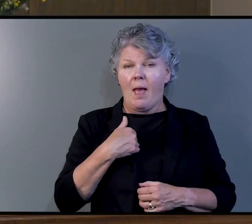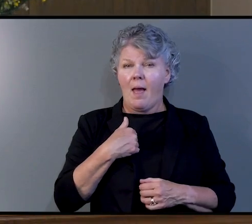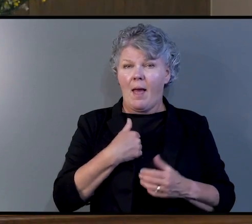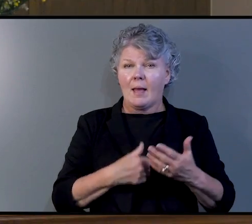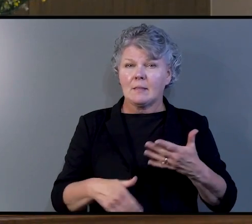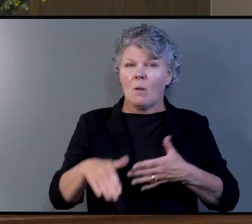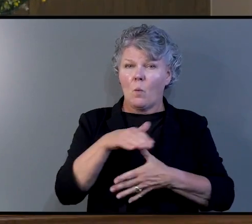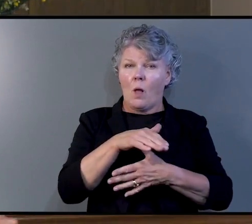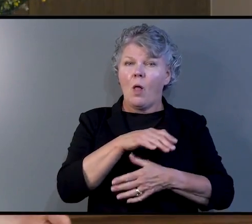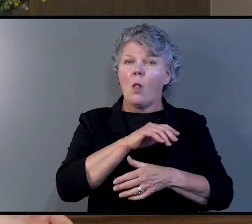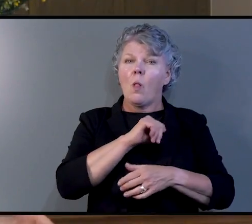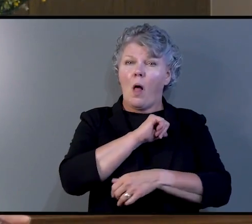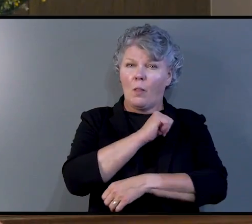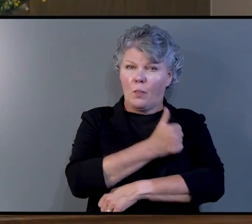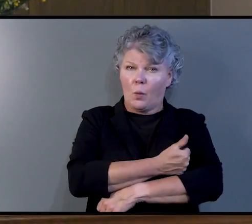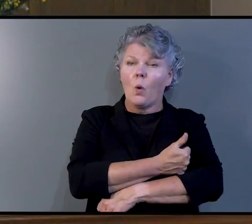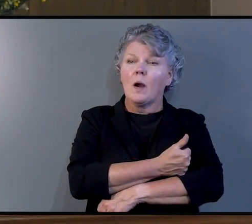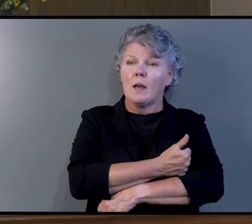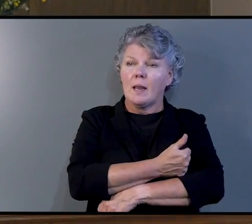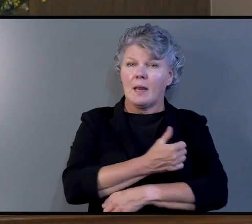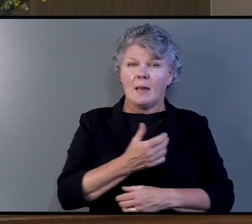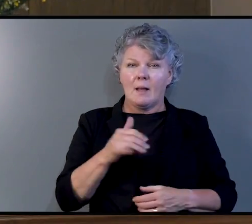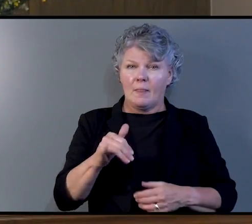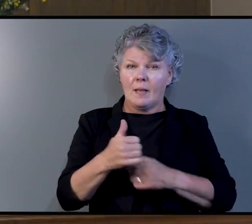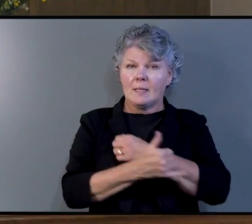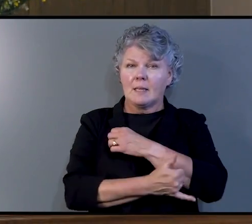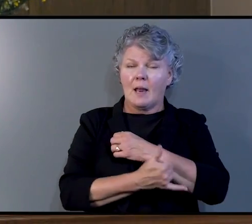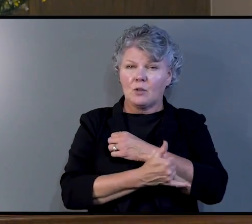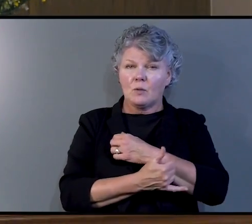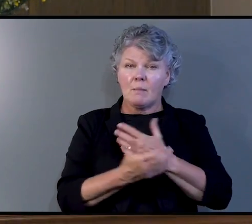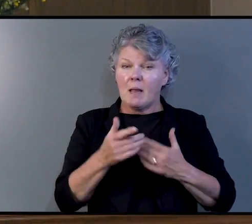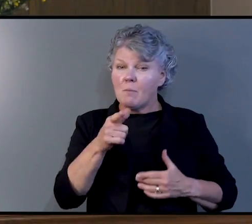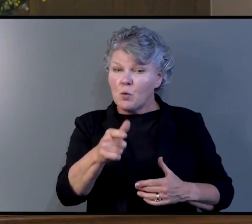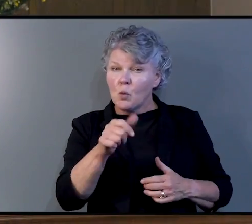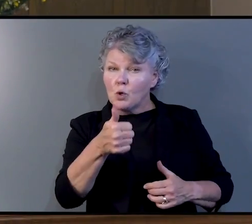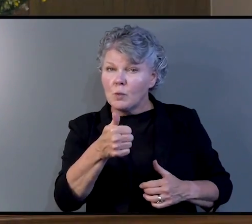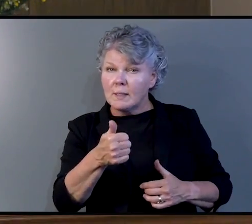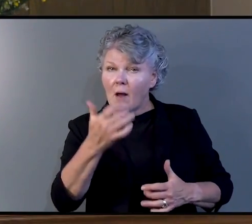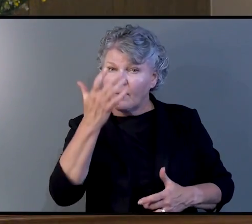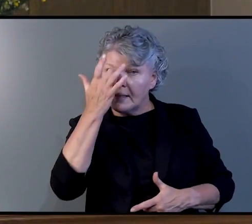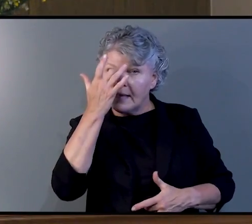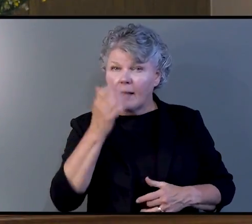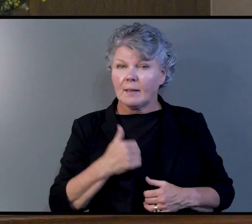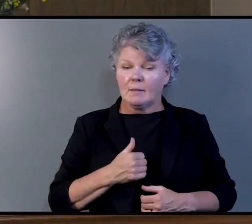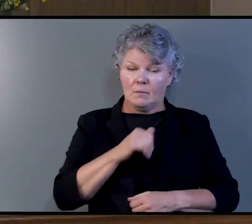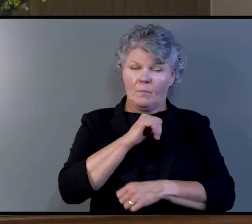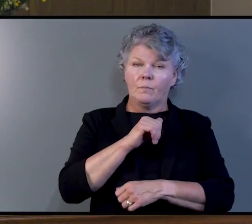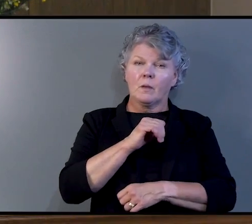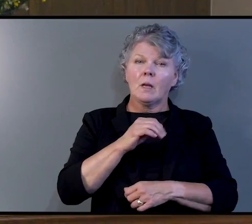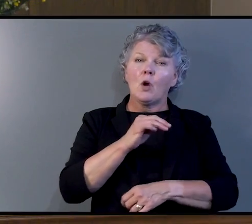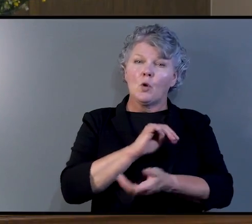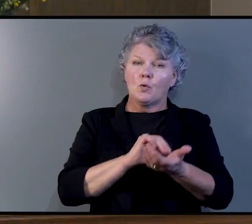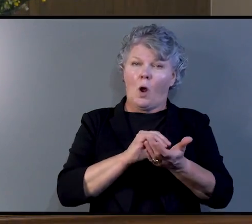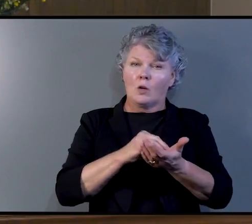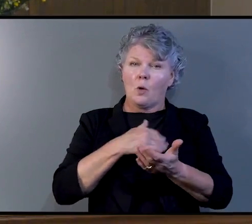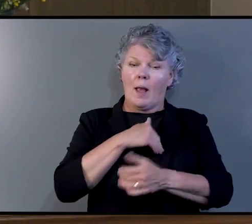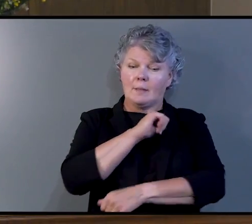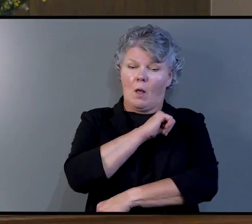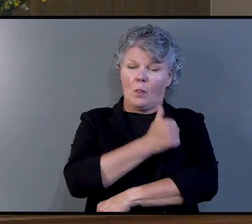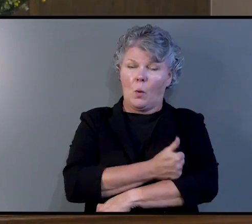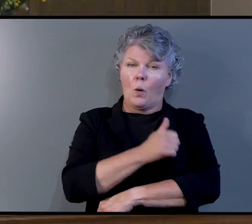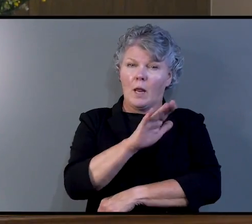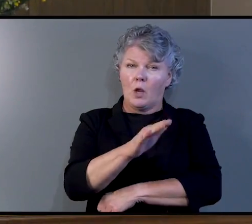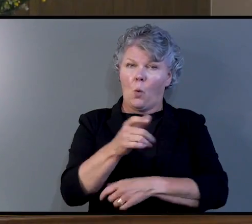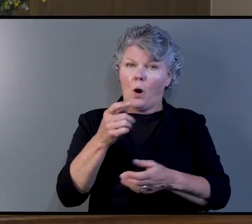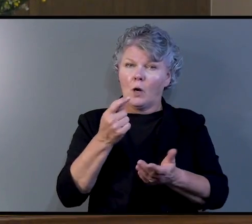country. Or maybe you are battling a sickness and need medical help. Now the doctor has authority over your treatment. And